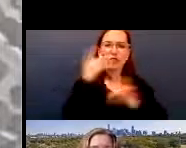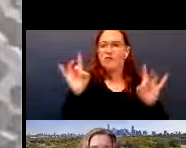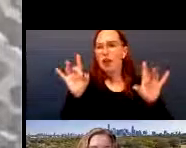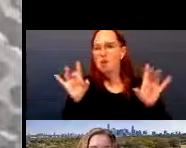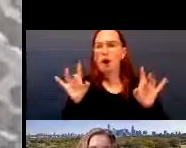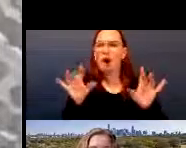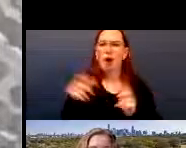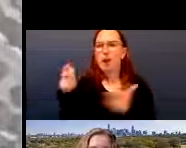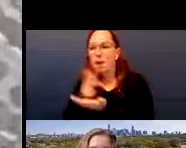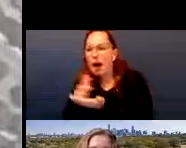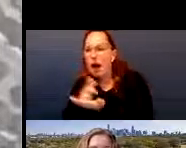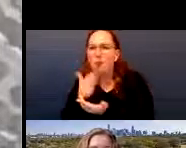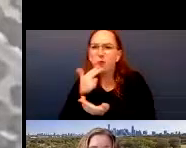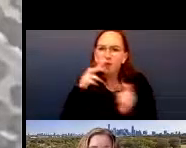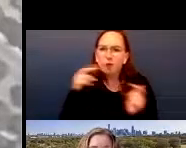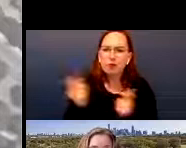Barton Springs Road.